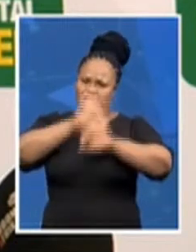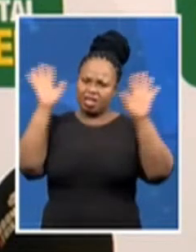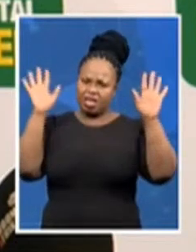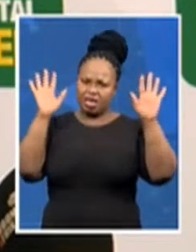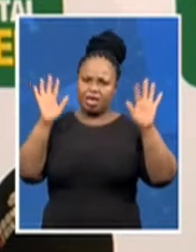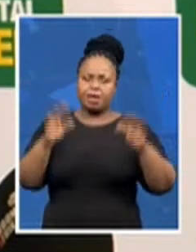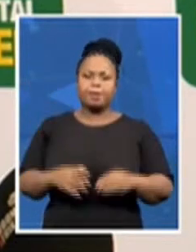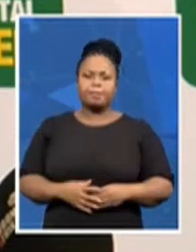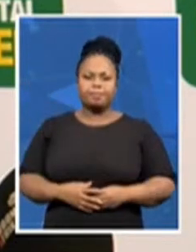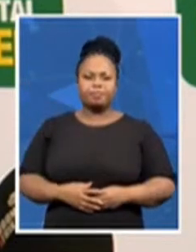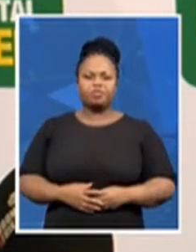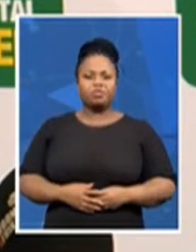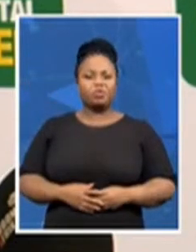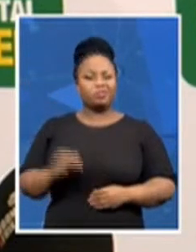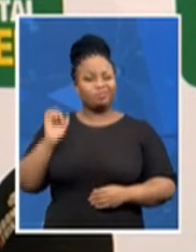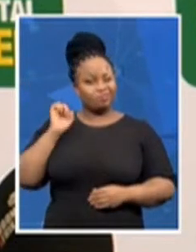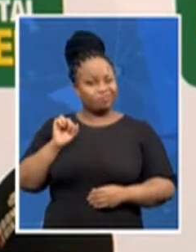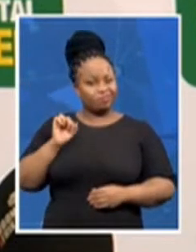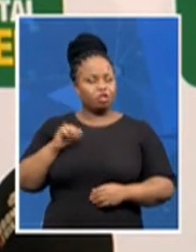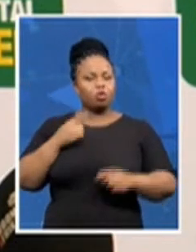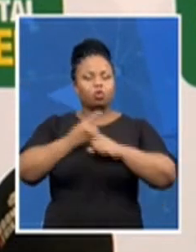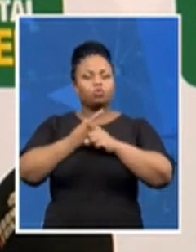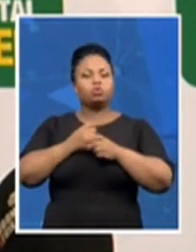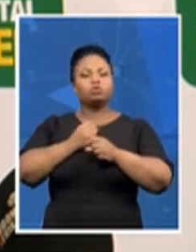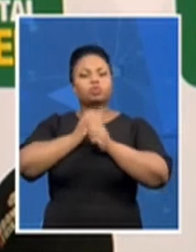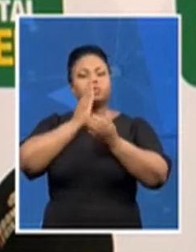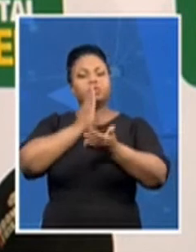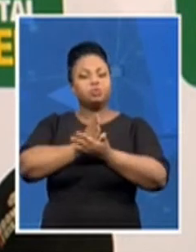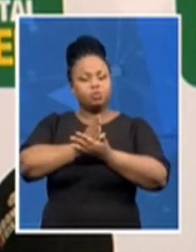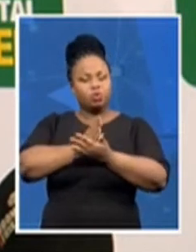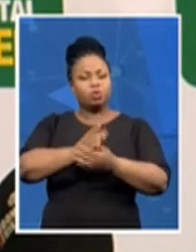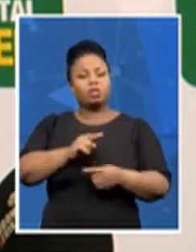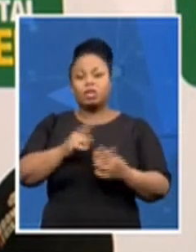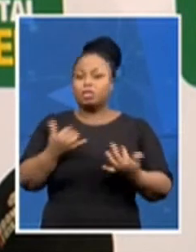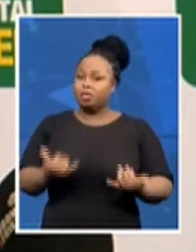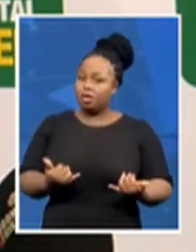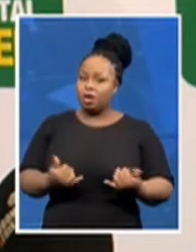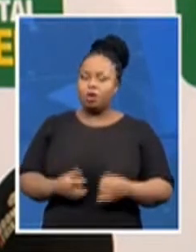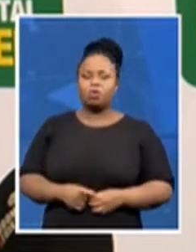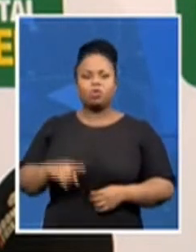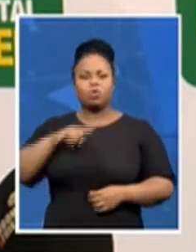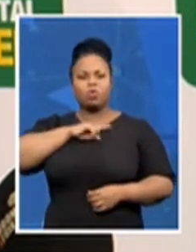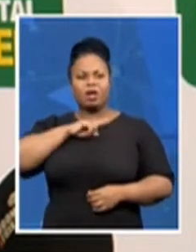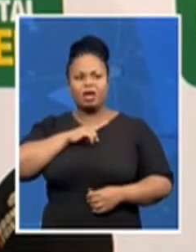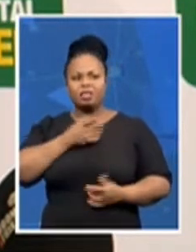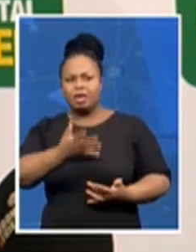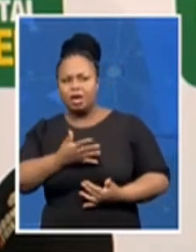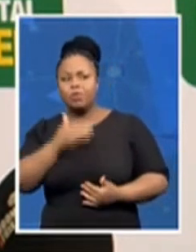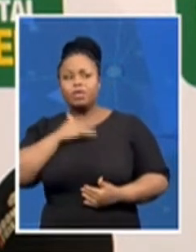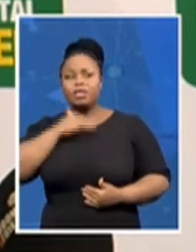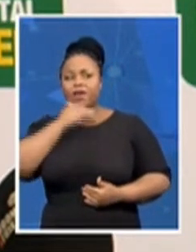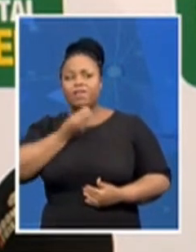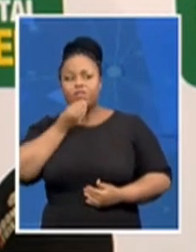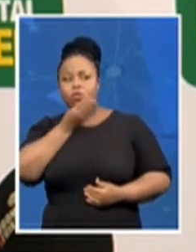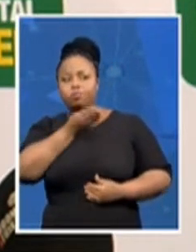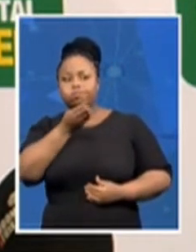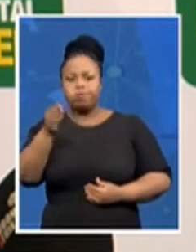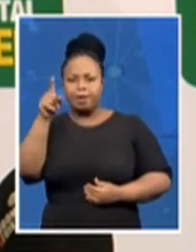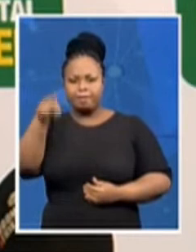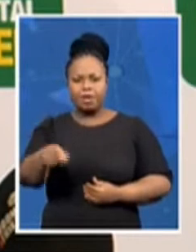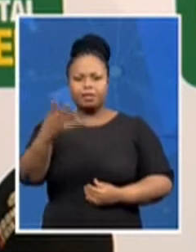to ensure that not only food security is provided, but we also provide